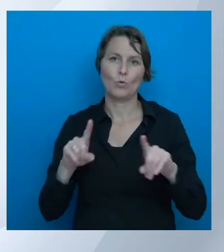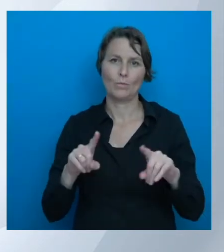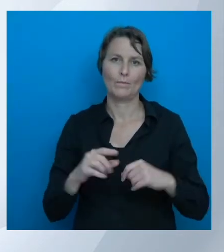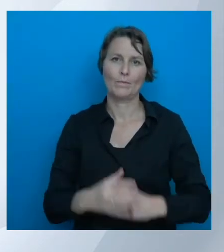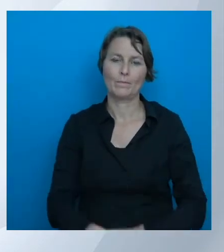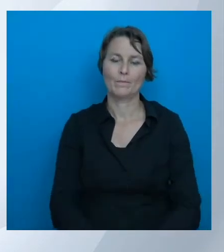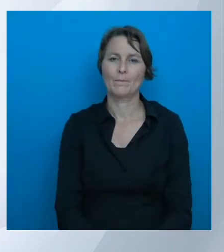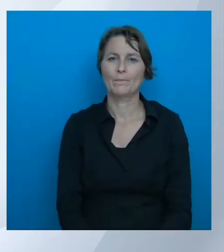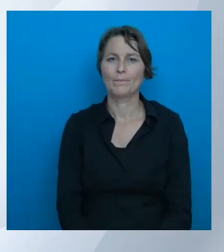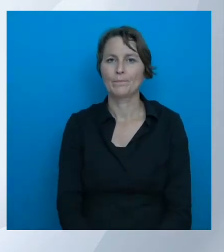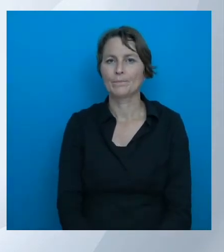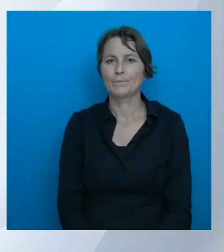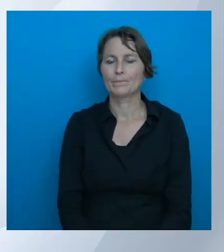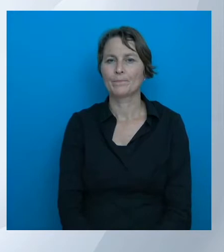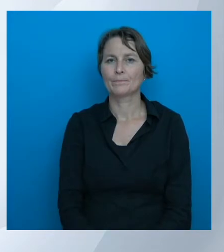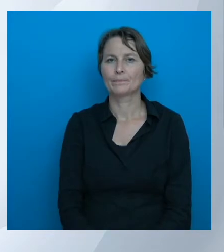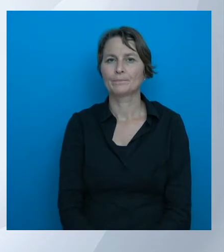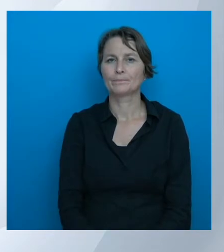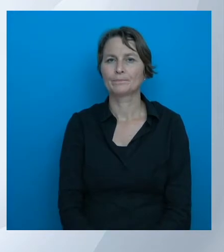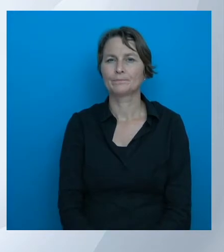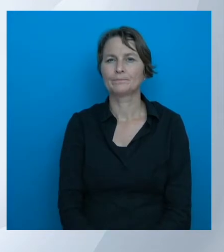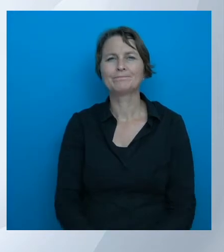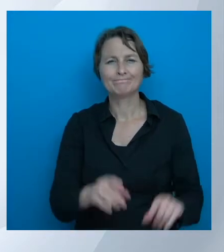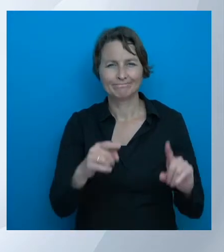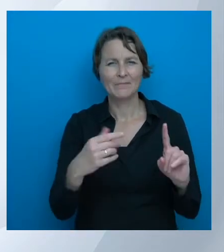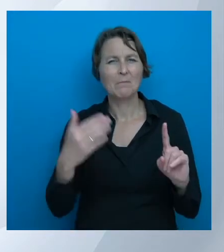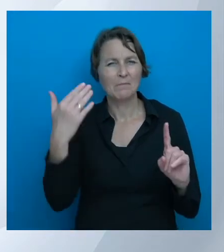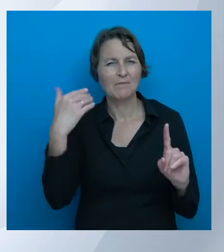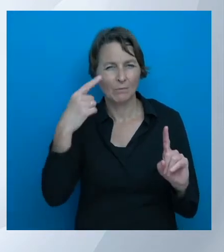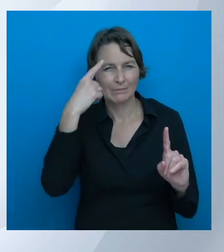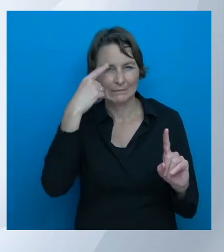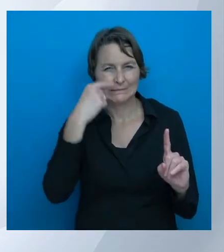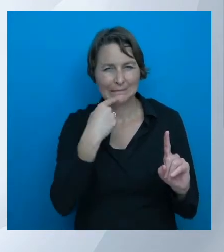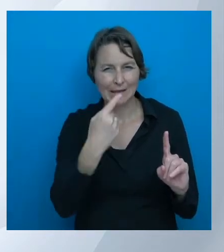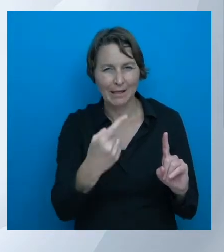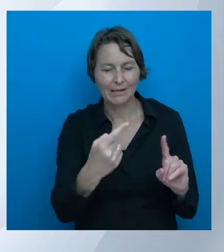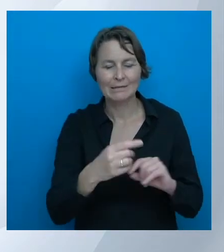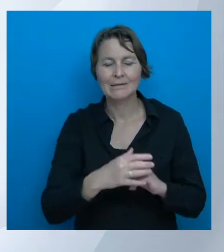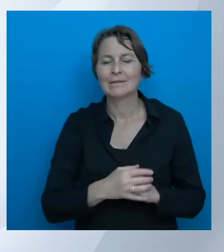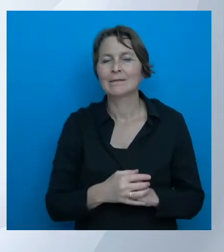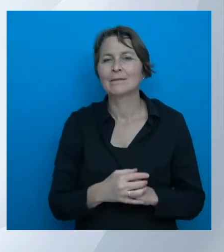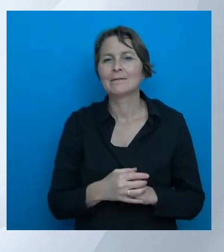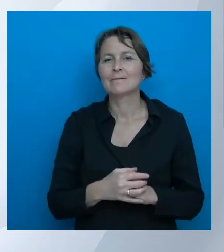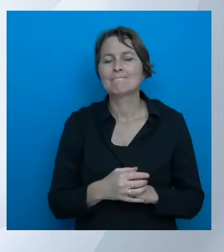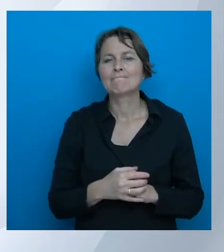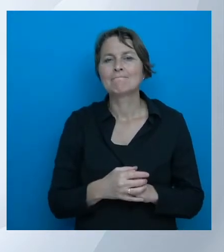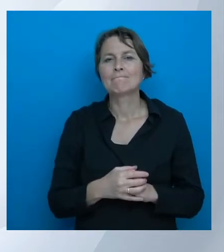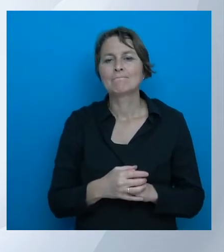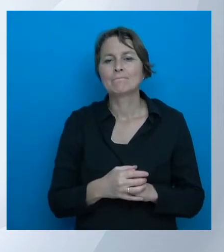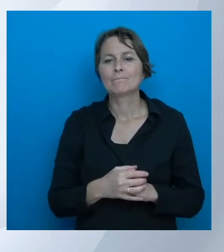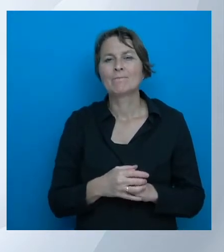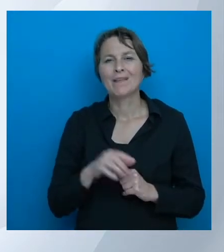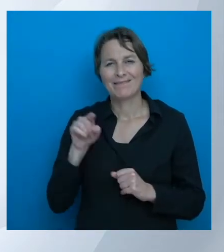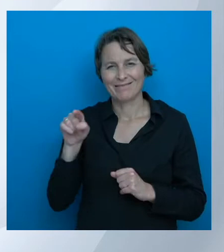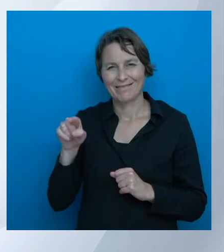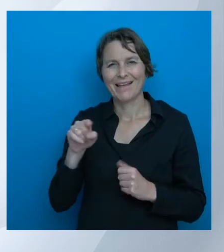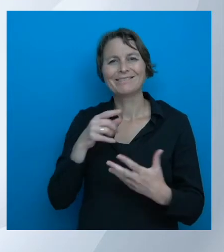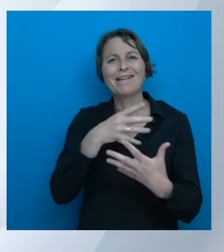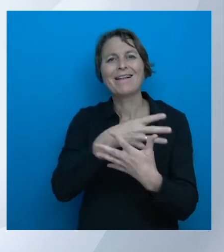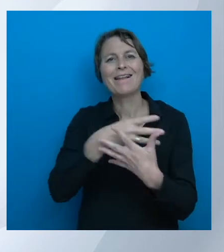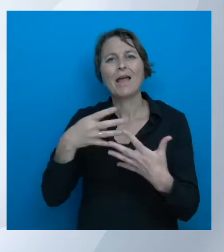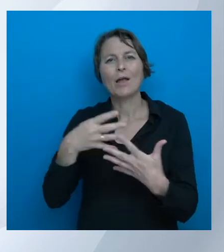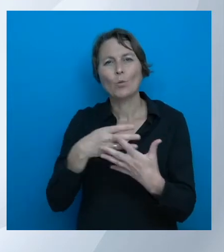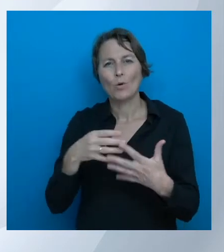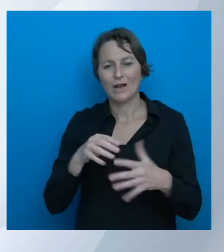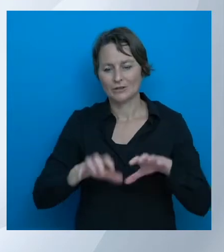So if you think back to what I just told you about the Rego language, what we basically